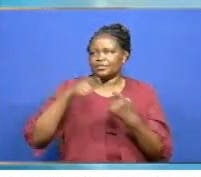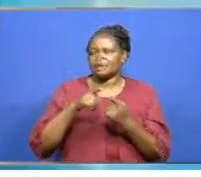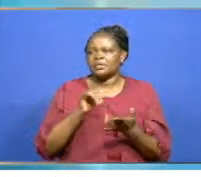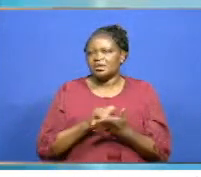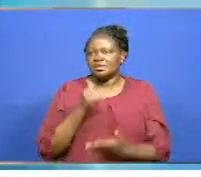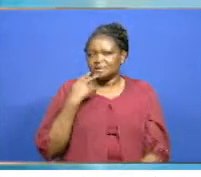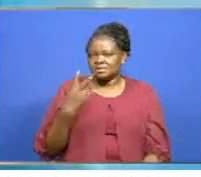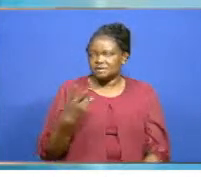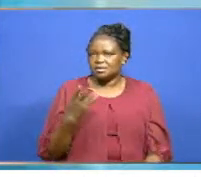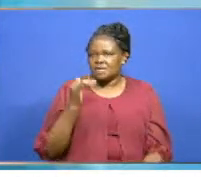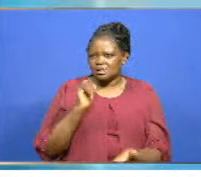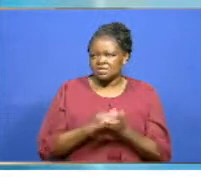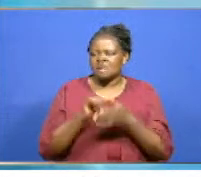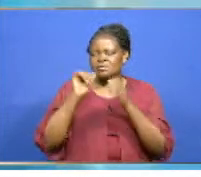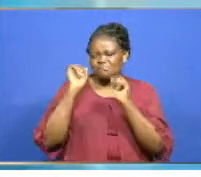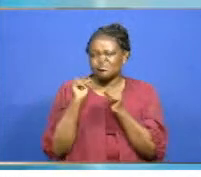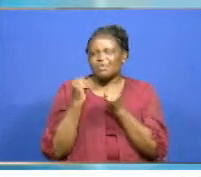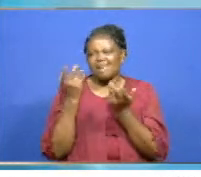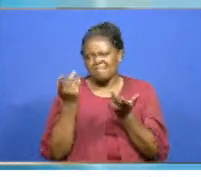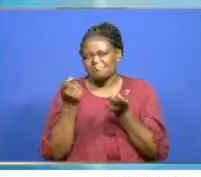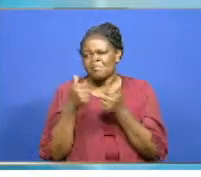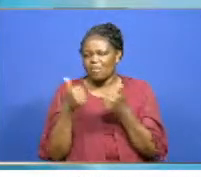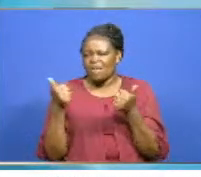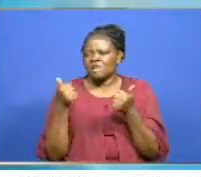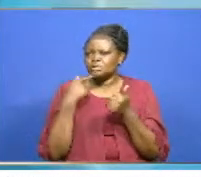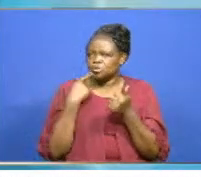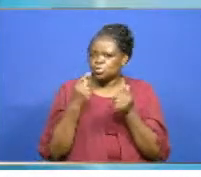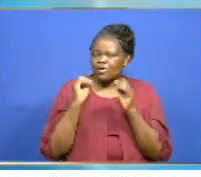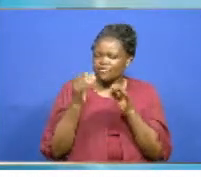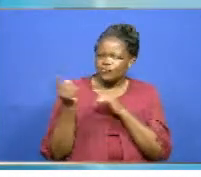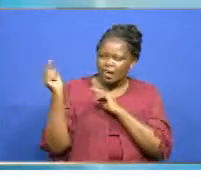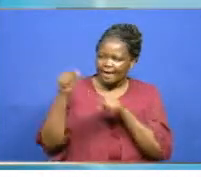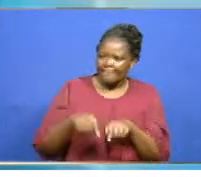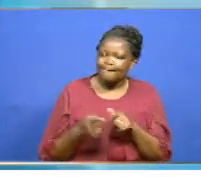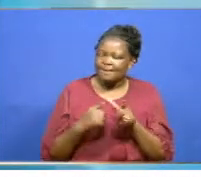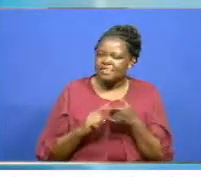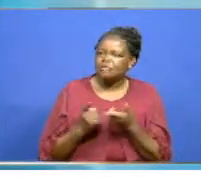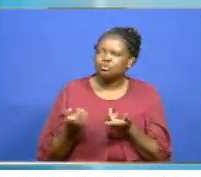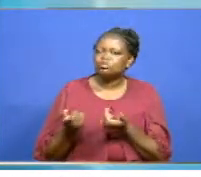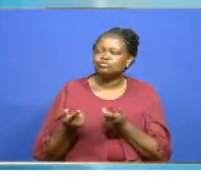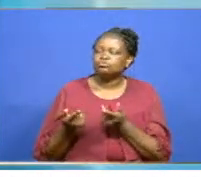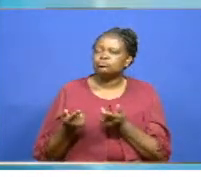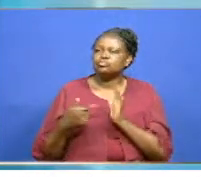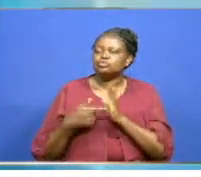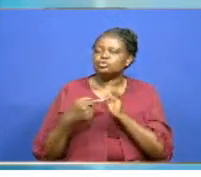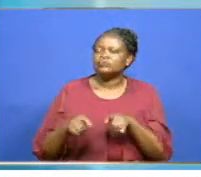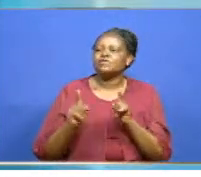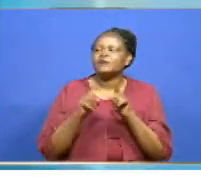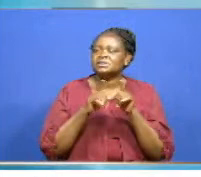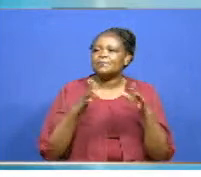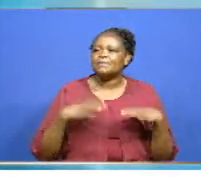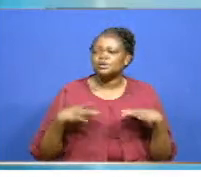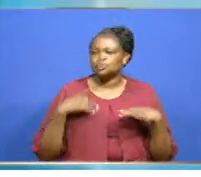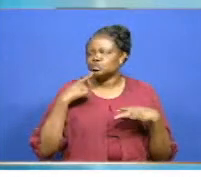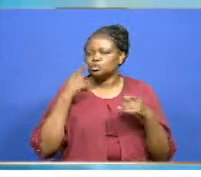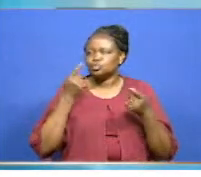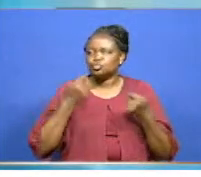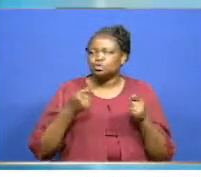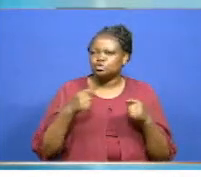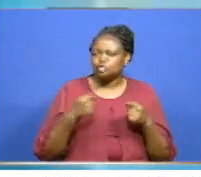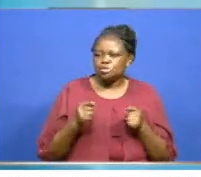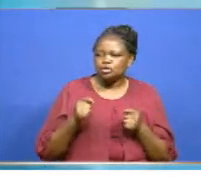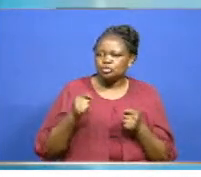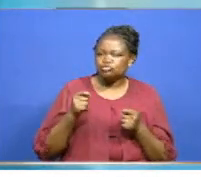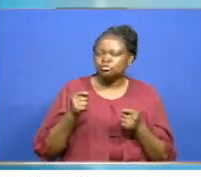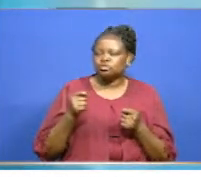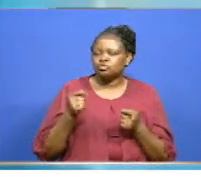seeing, maybe it will make sense. And therefore, if you come in and you want to project yourself as somebody already trying to stir the